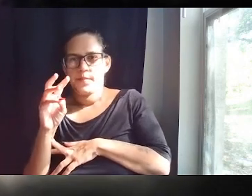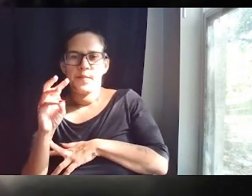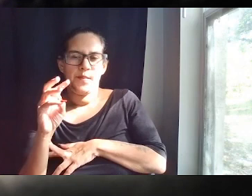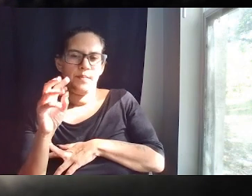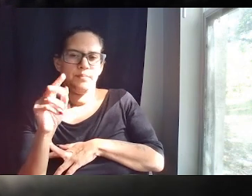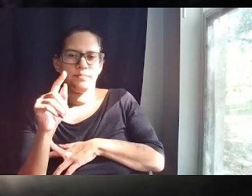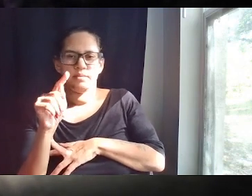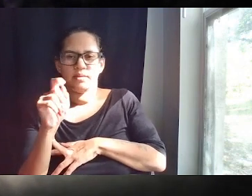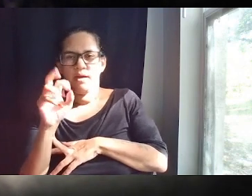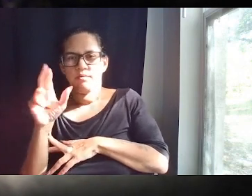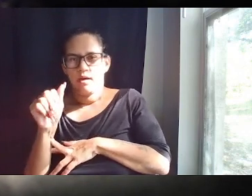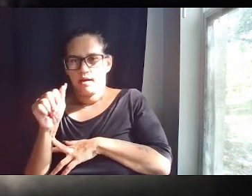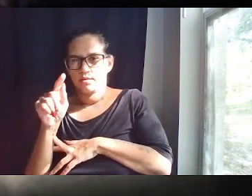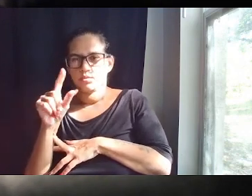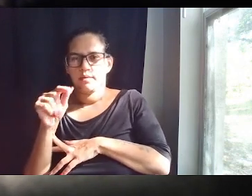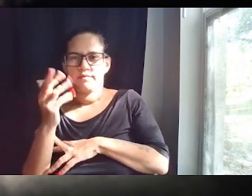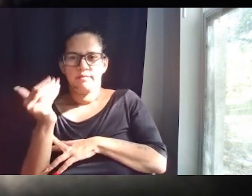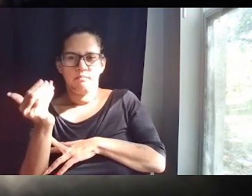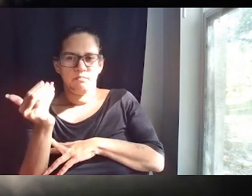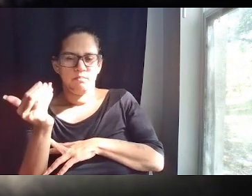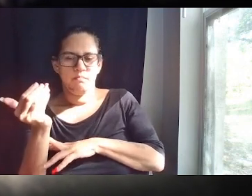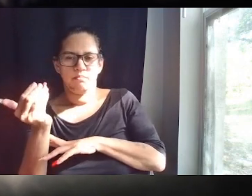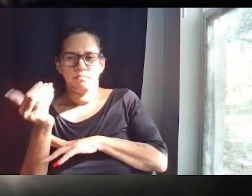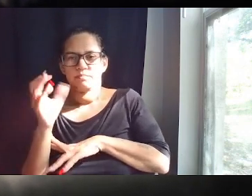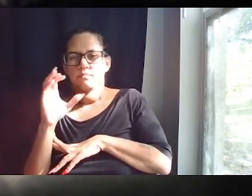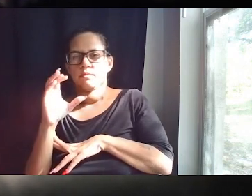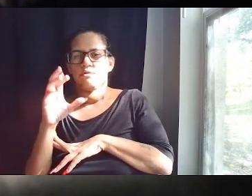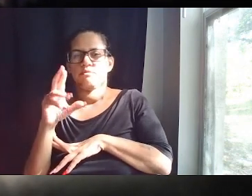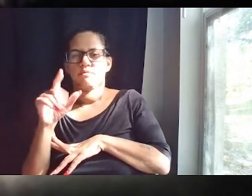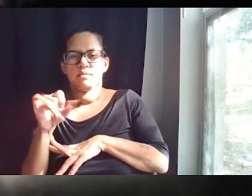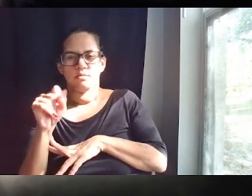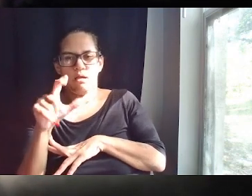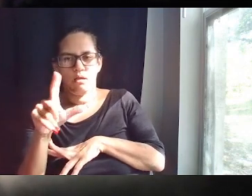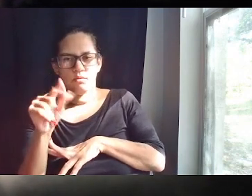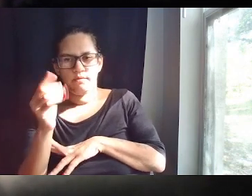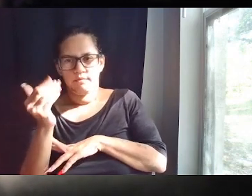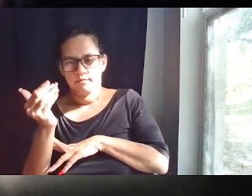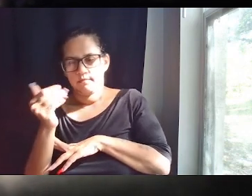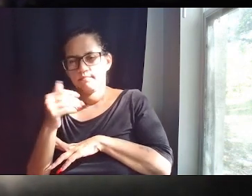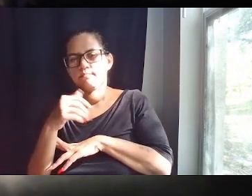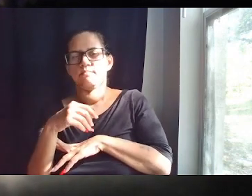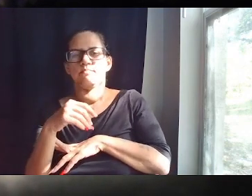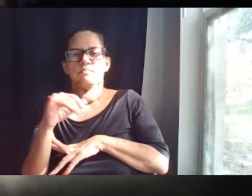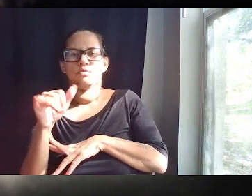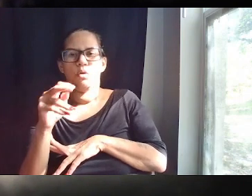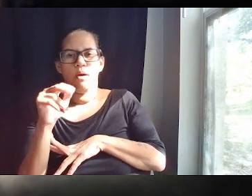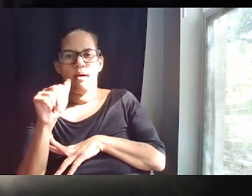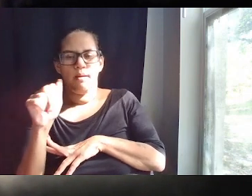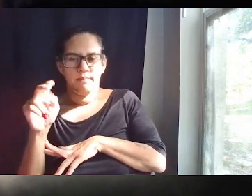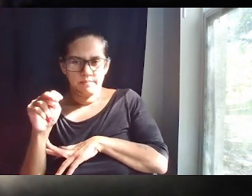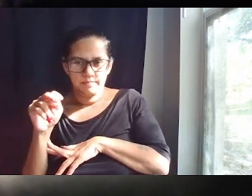2015. Crystal, 2015. Joanne, 2015. Carla,